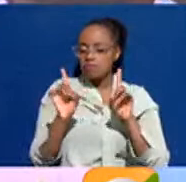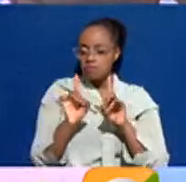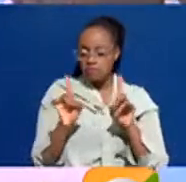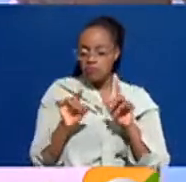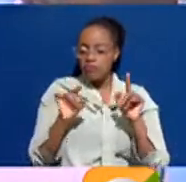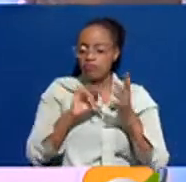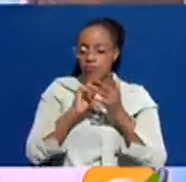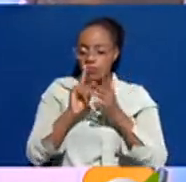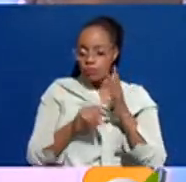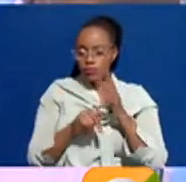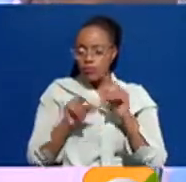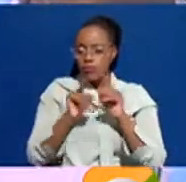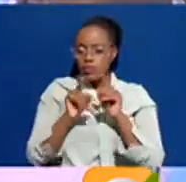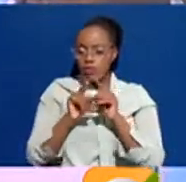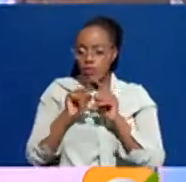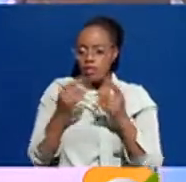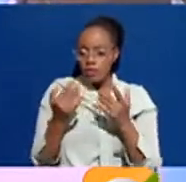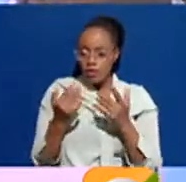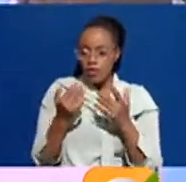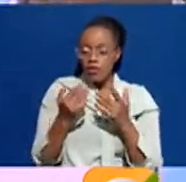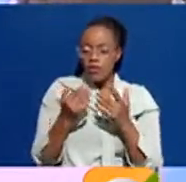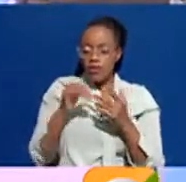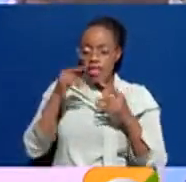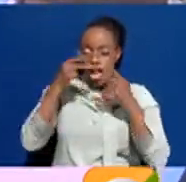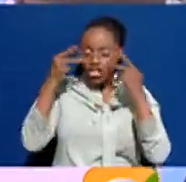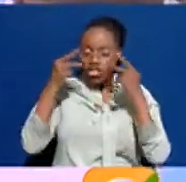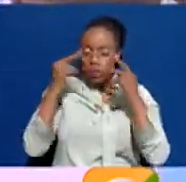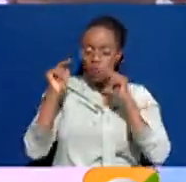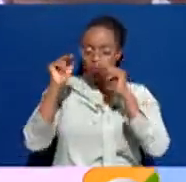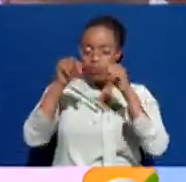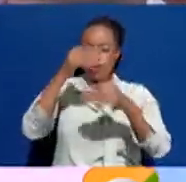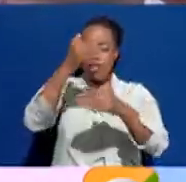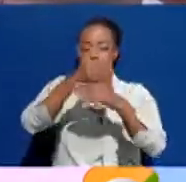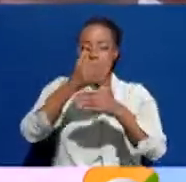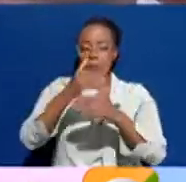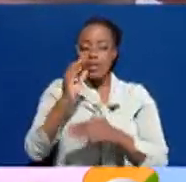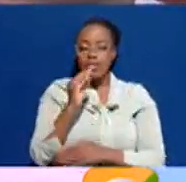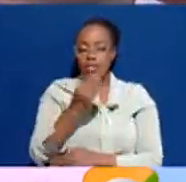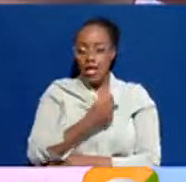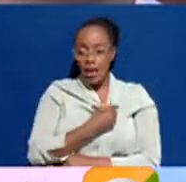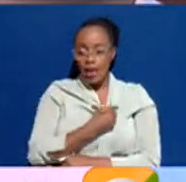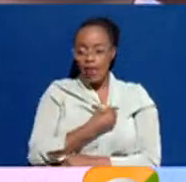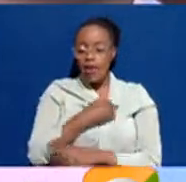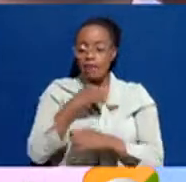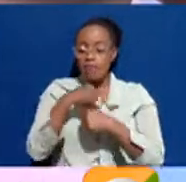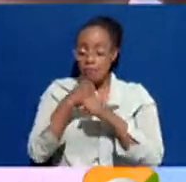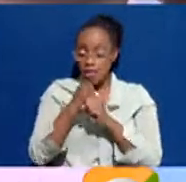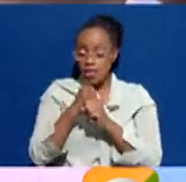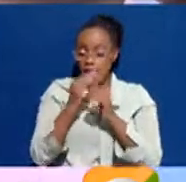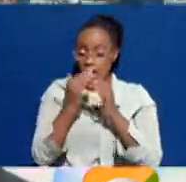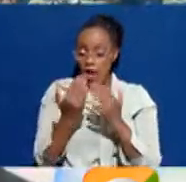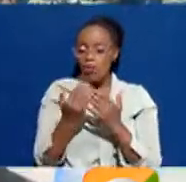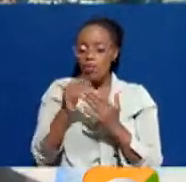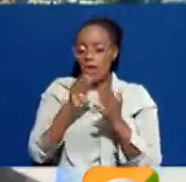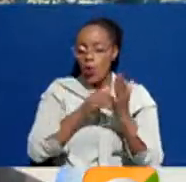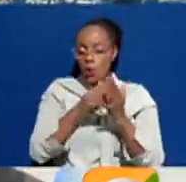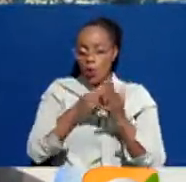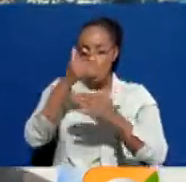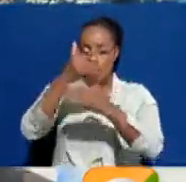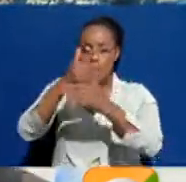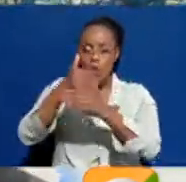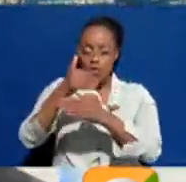And therefore, the infiltration of Al-Shabaab along our borderline is caused by the porous borders.